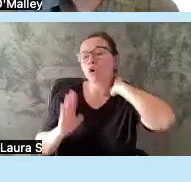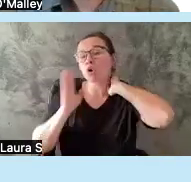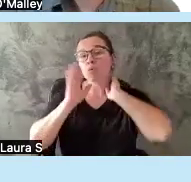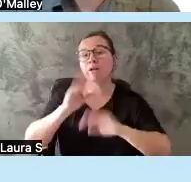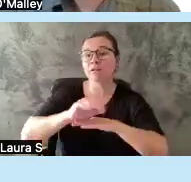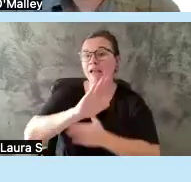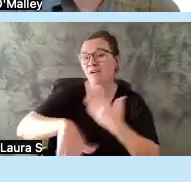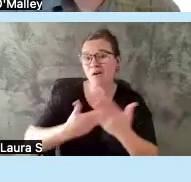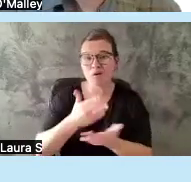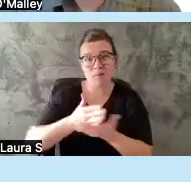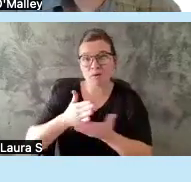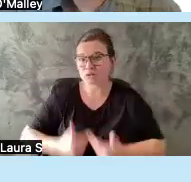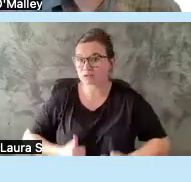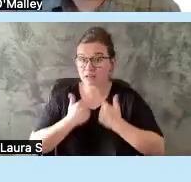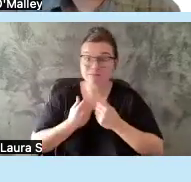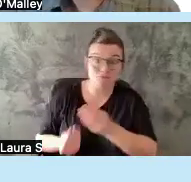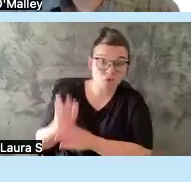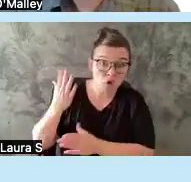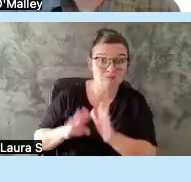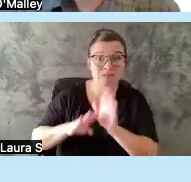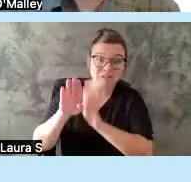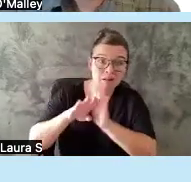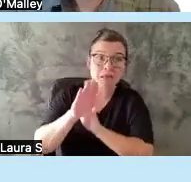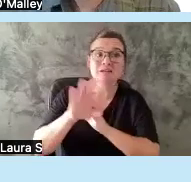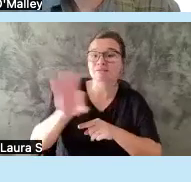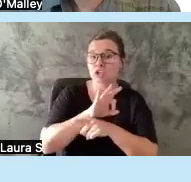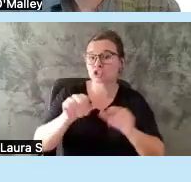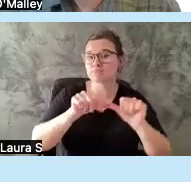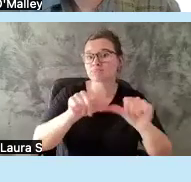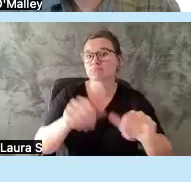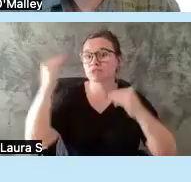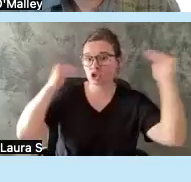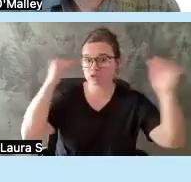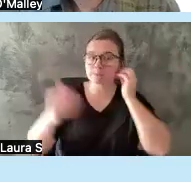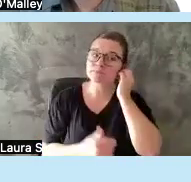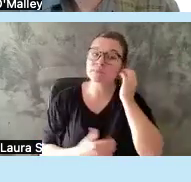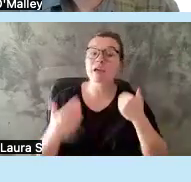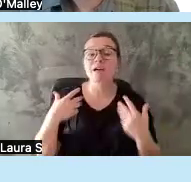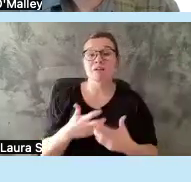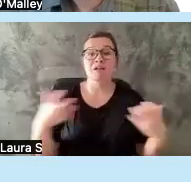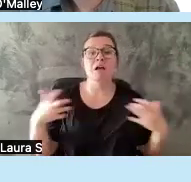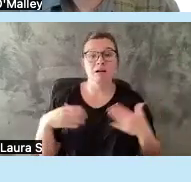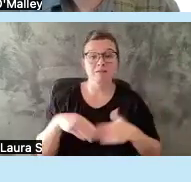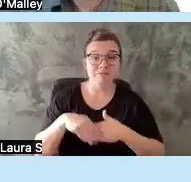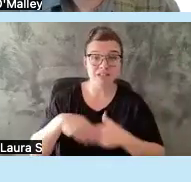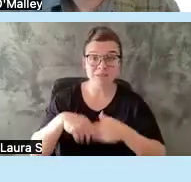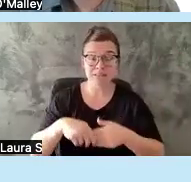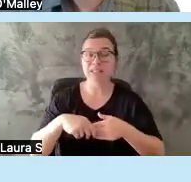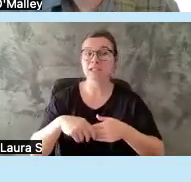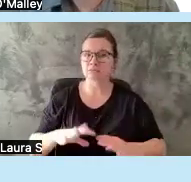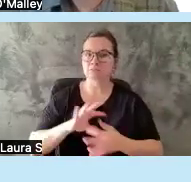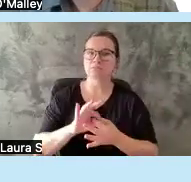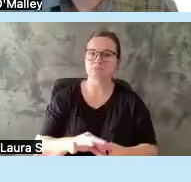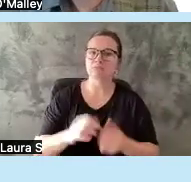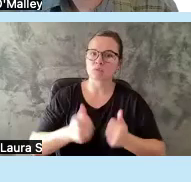elements of life, from growth to development to ongoing functioning. And there's a great deal of flexibility or plasticity in living systems